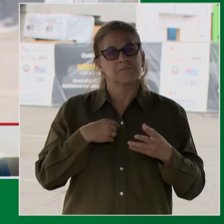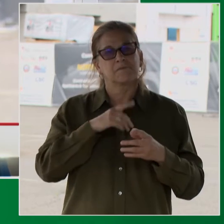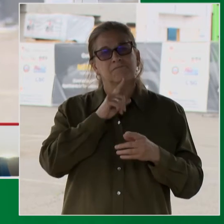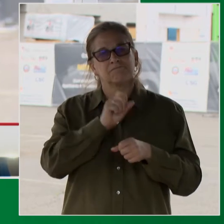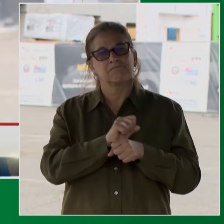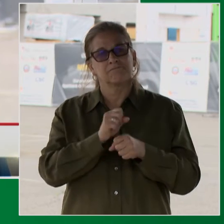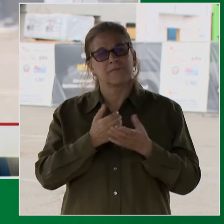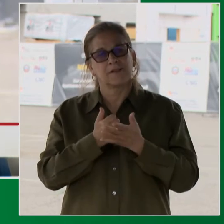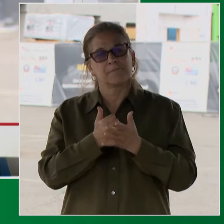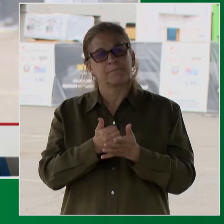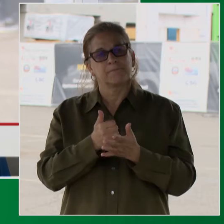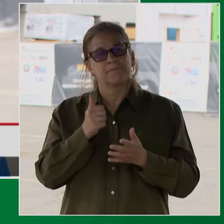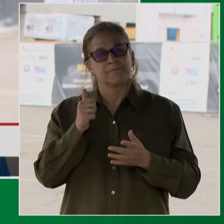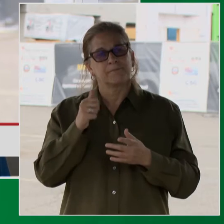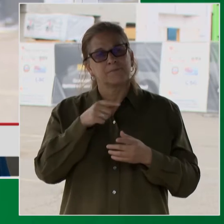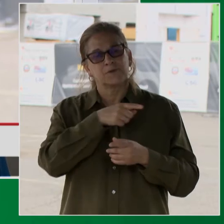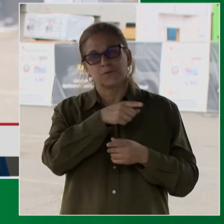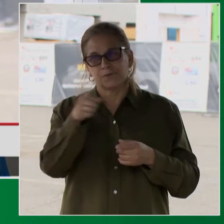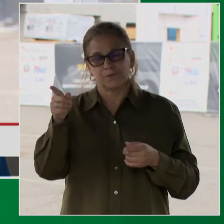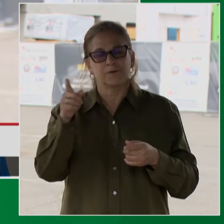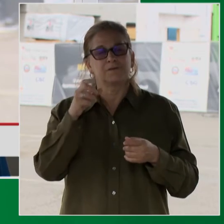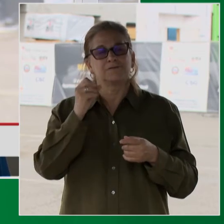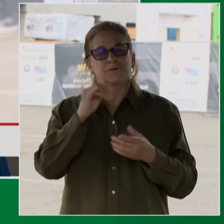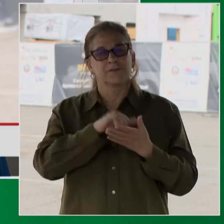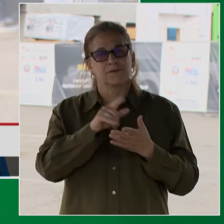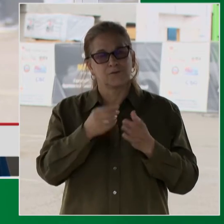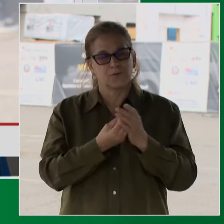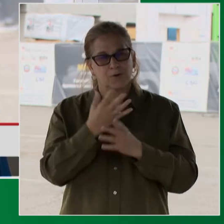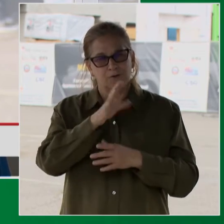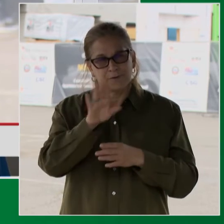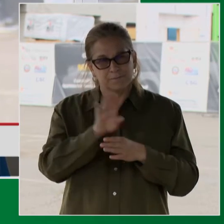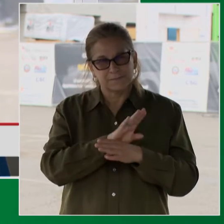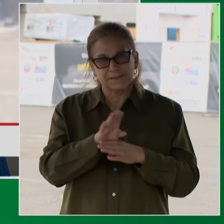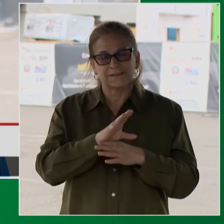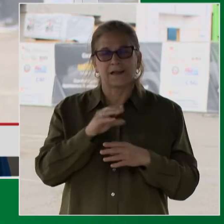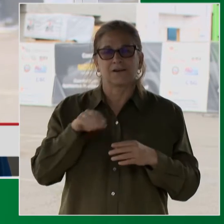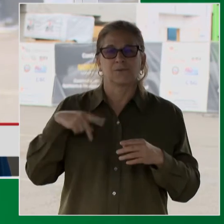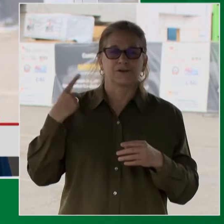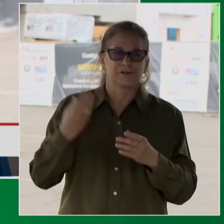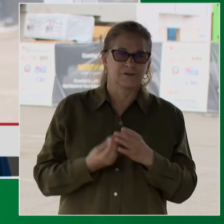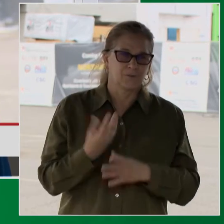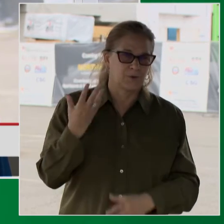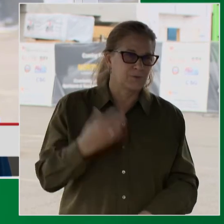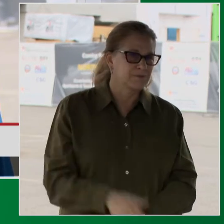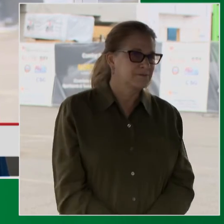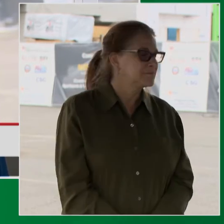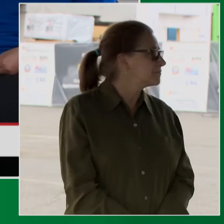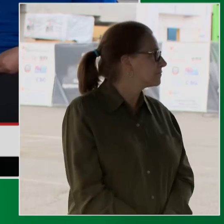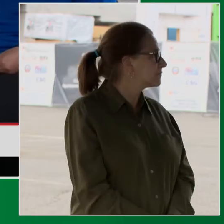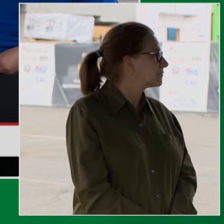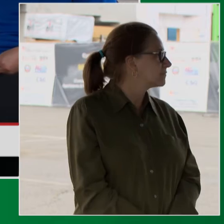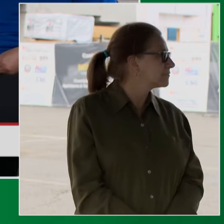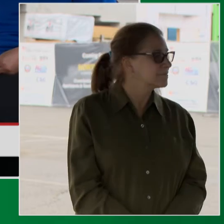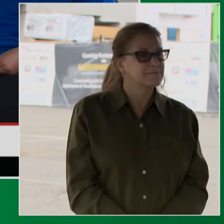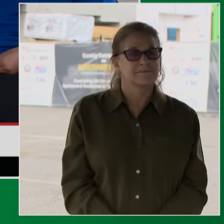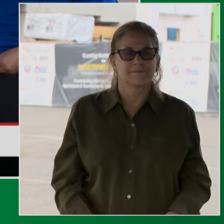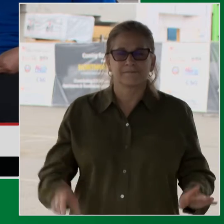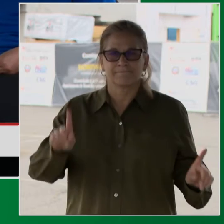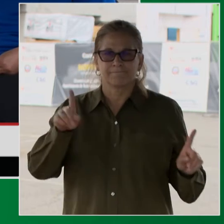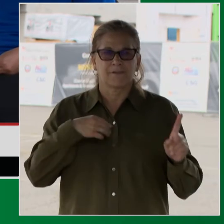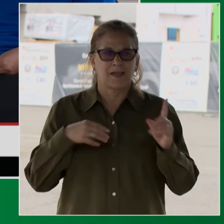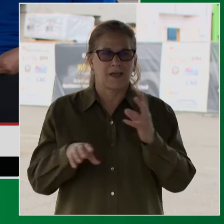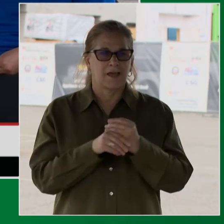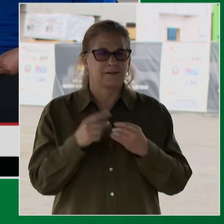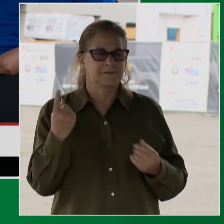landscape grow so that our businesses can grow and respond accordingly. I think if I could add one other thing is that I think it's